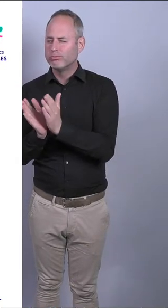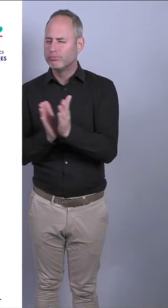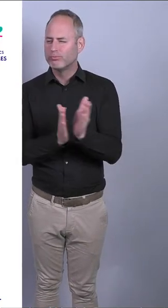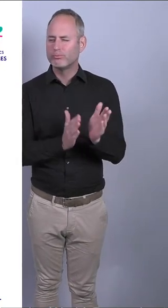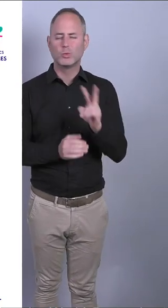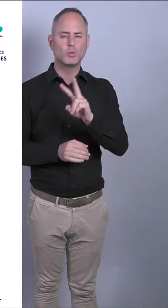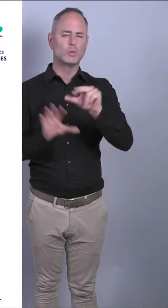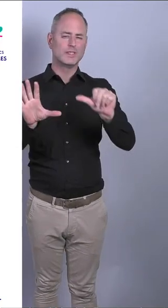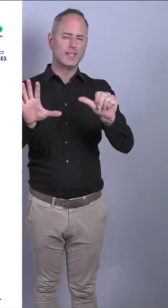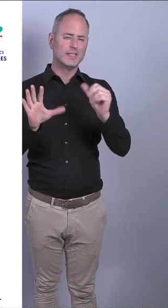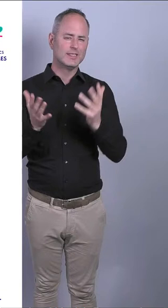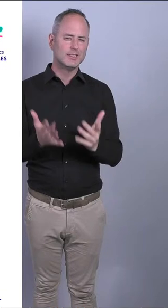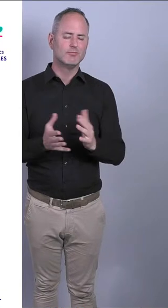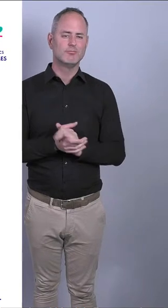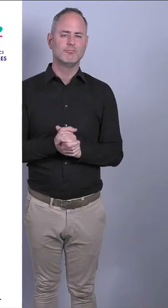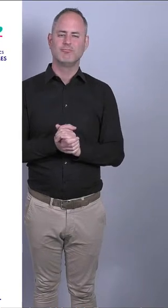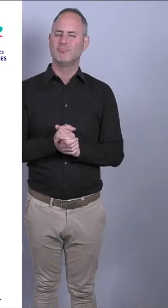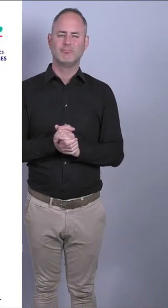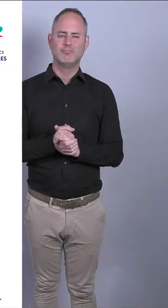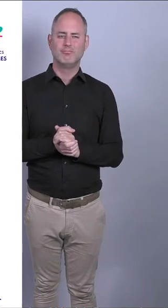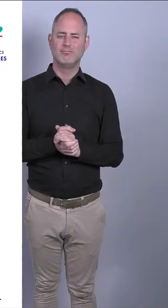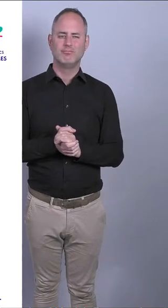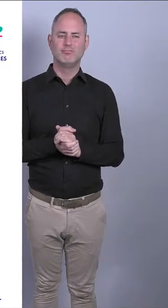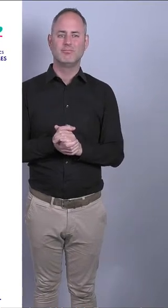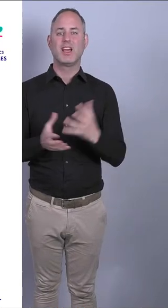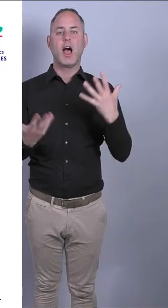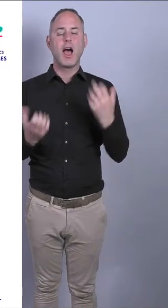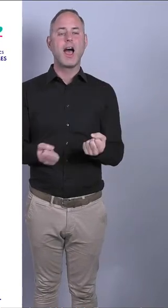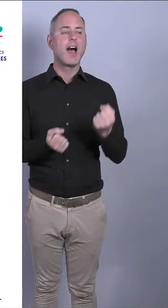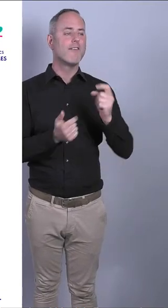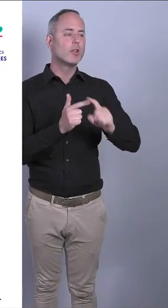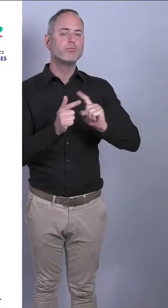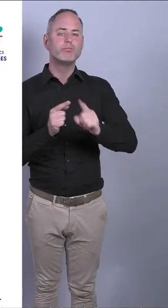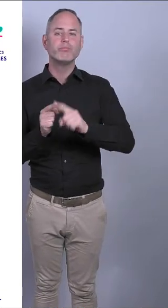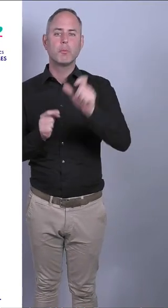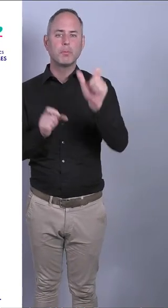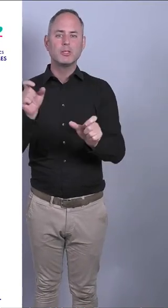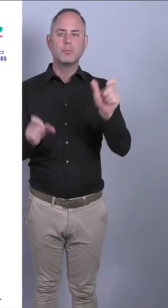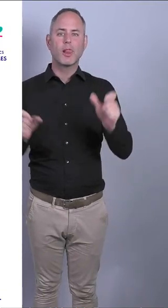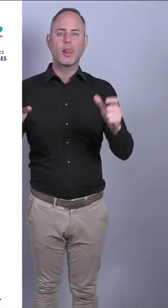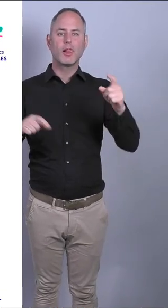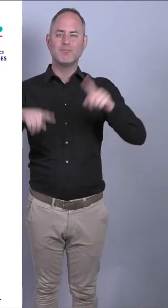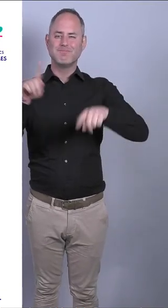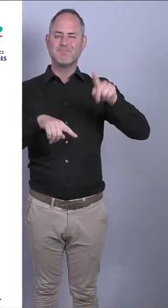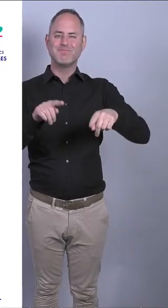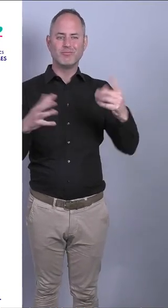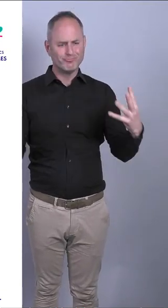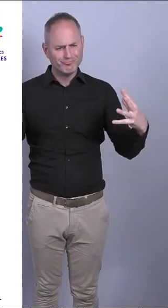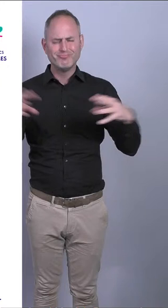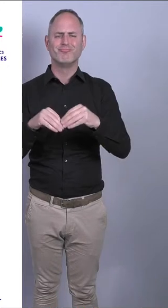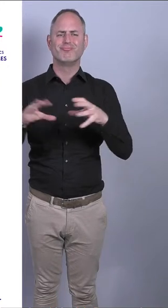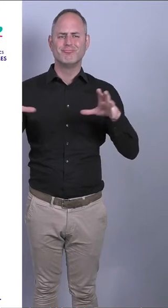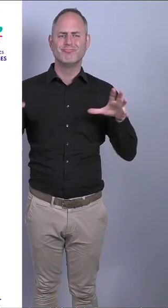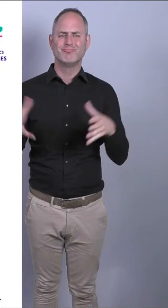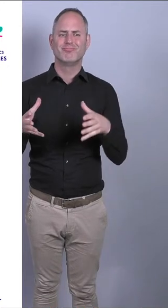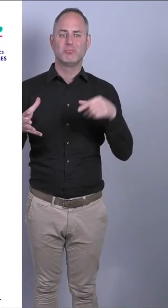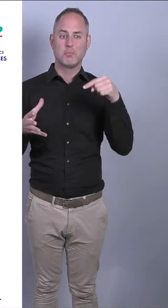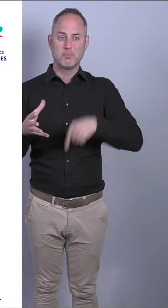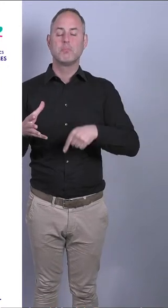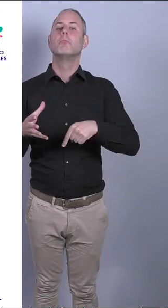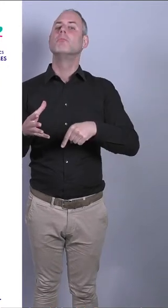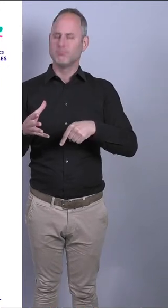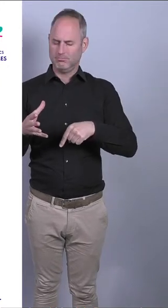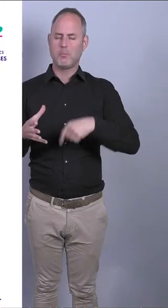Special Olympics World Games are the greatest, the biggest international sports event in Berlin, and this is the